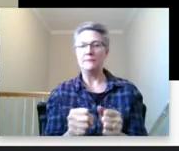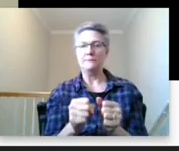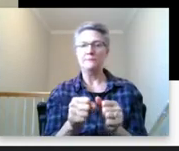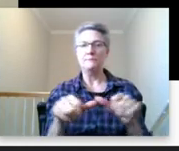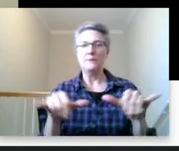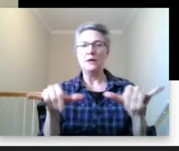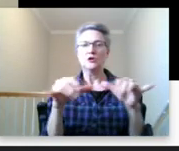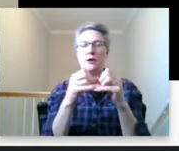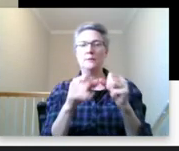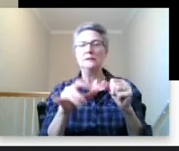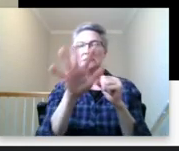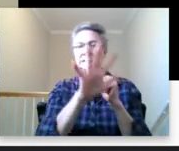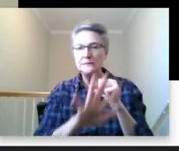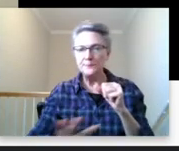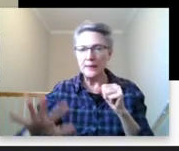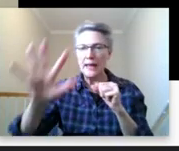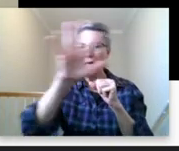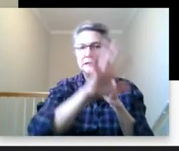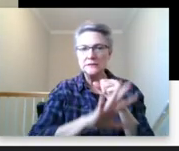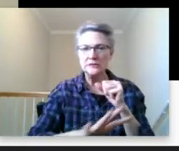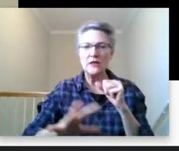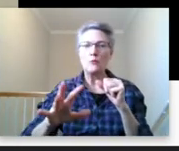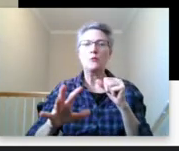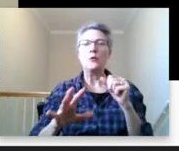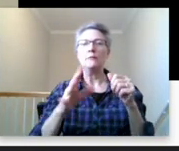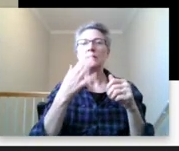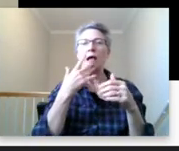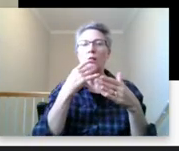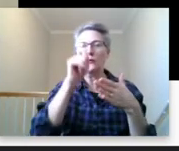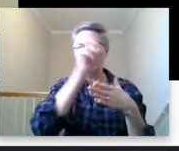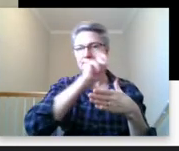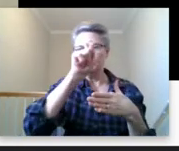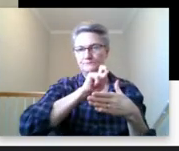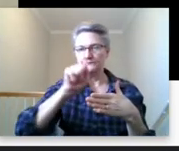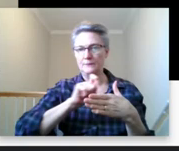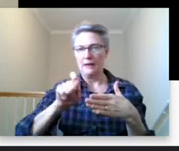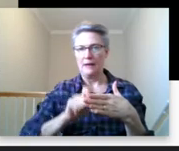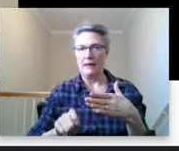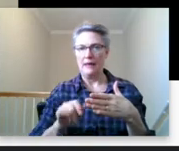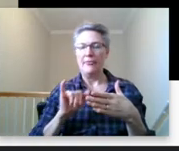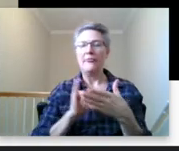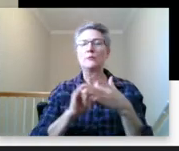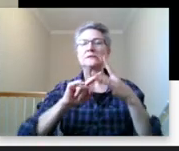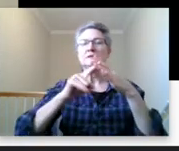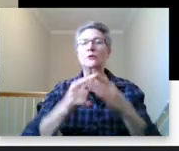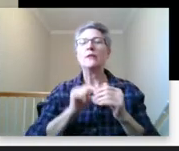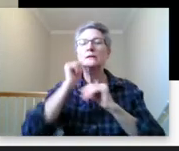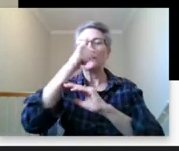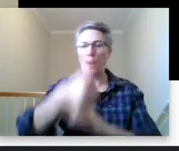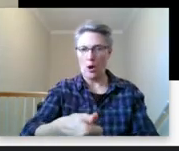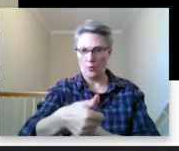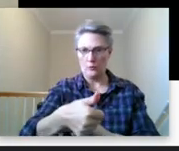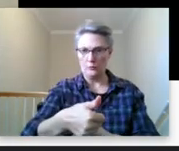much space that inside part of our shape takes up. That's where we'll jump into tomorrow.